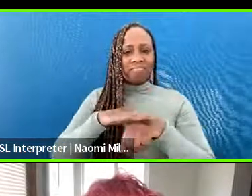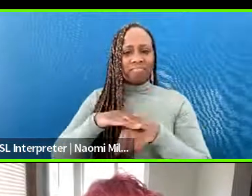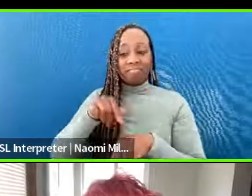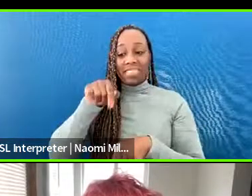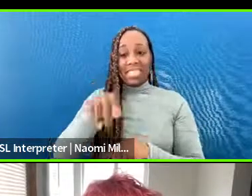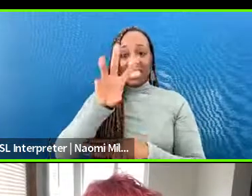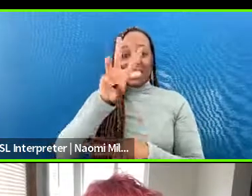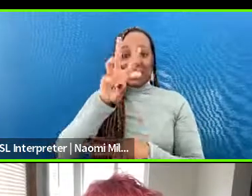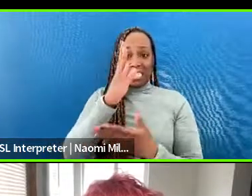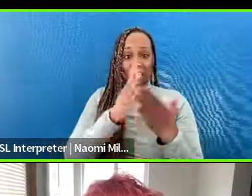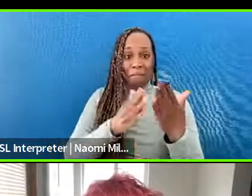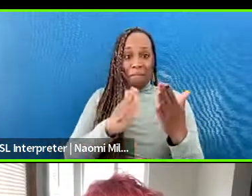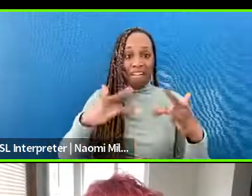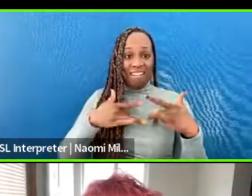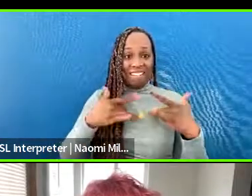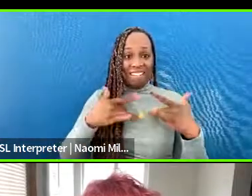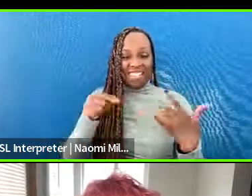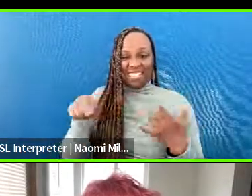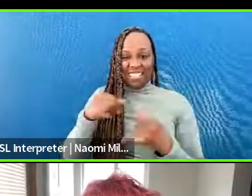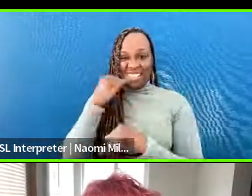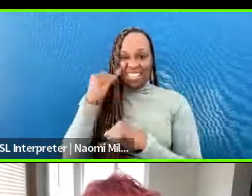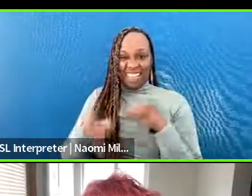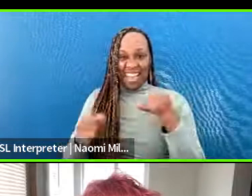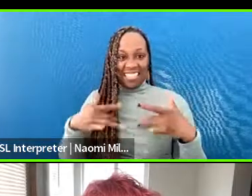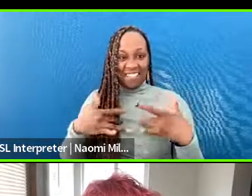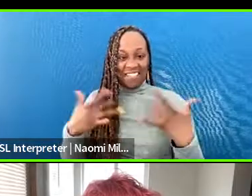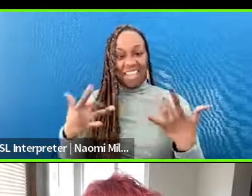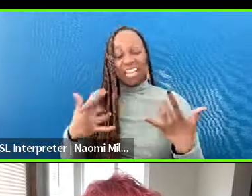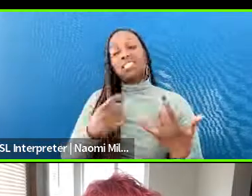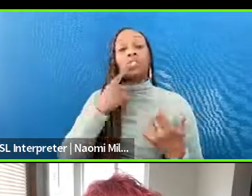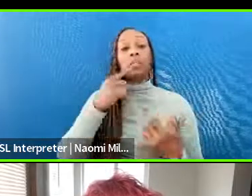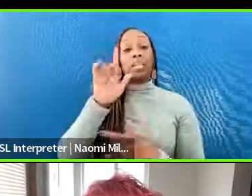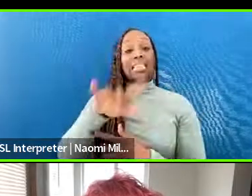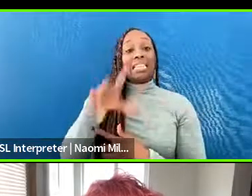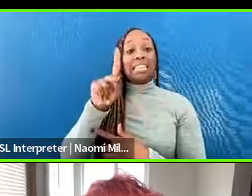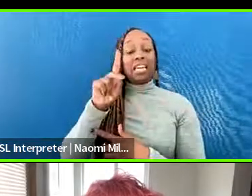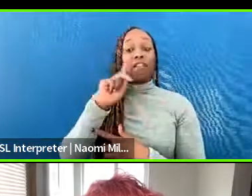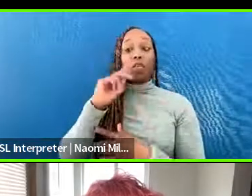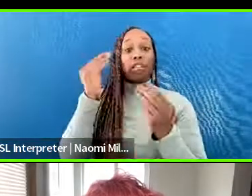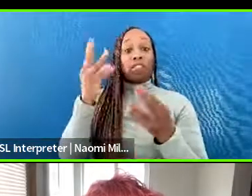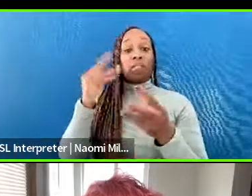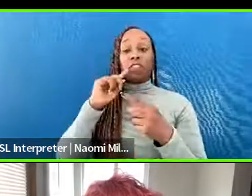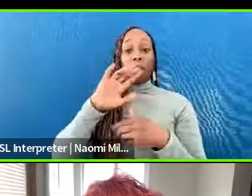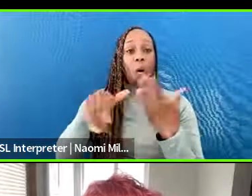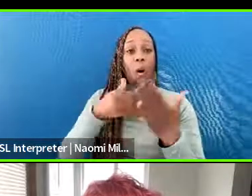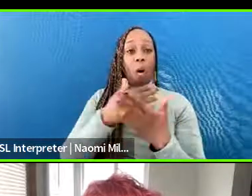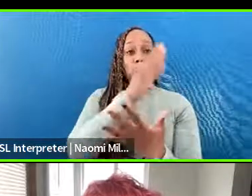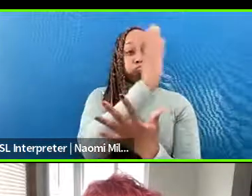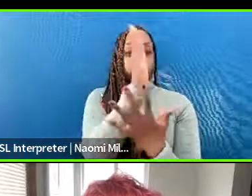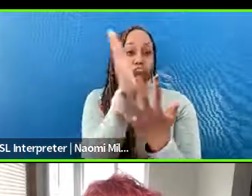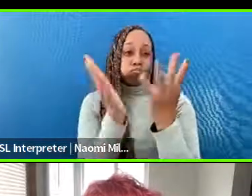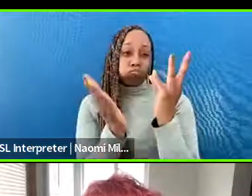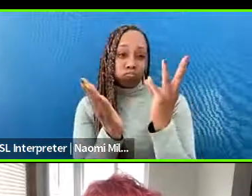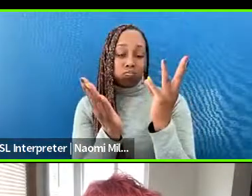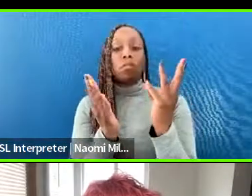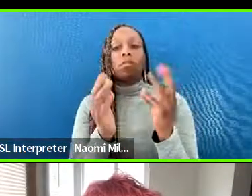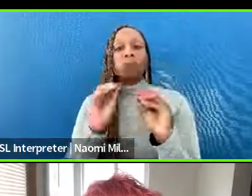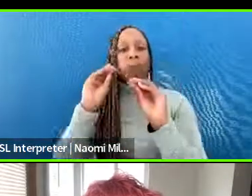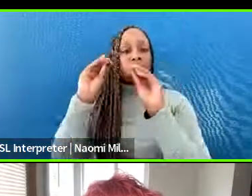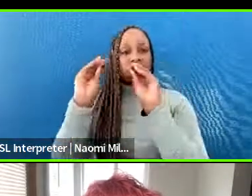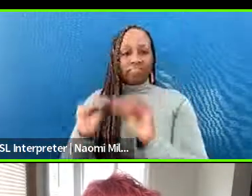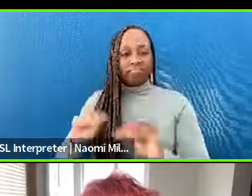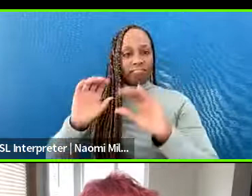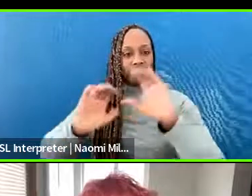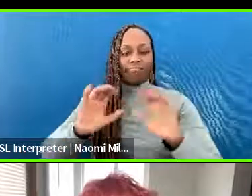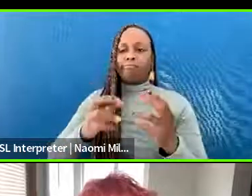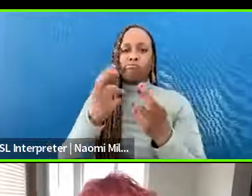This was our last event, and I just dropped in the chat the link to information from all of these events. There are resources,